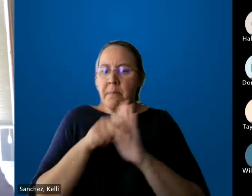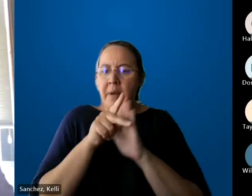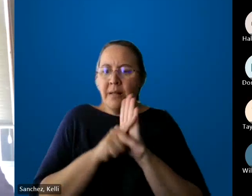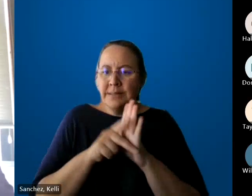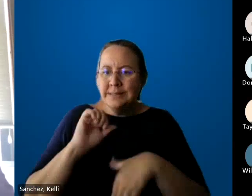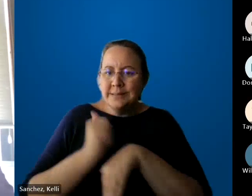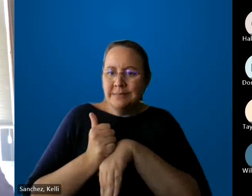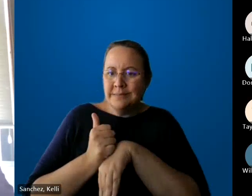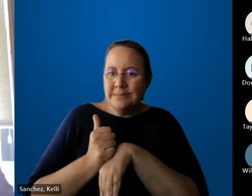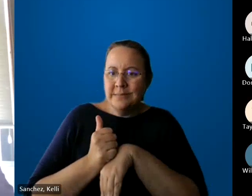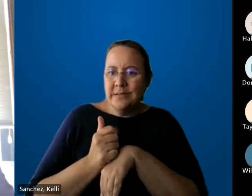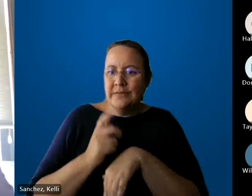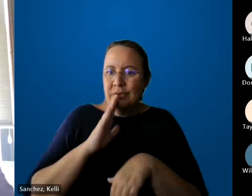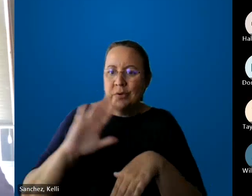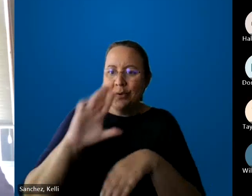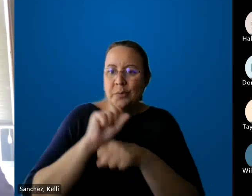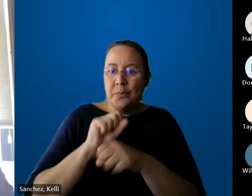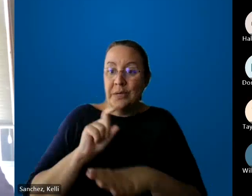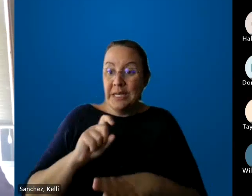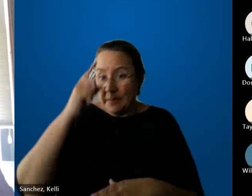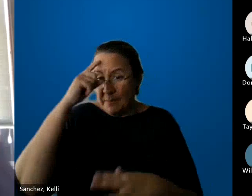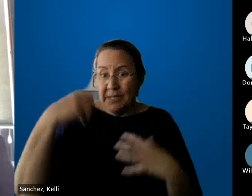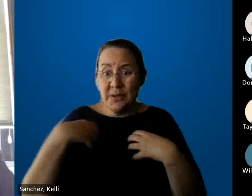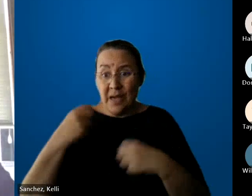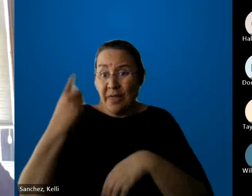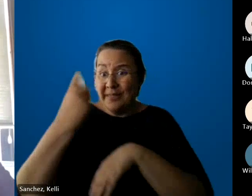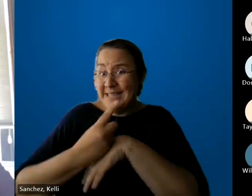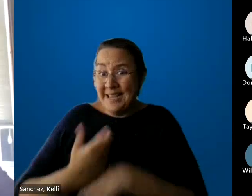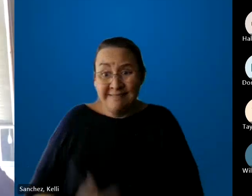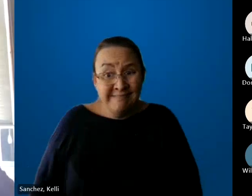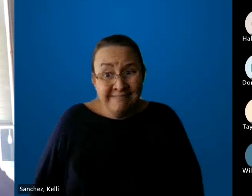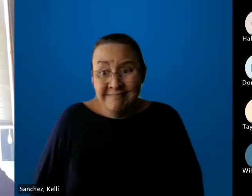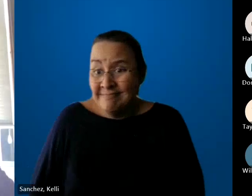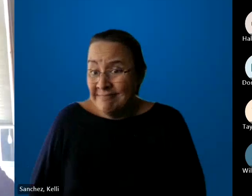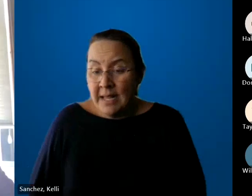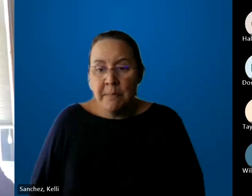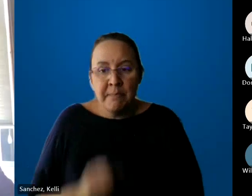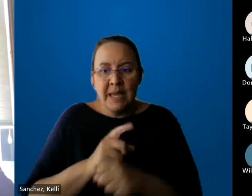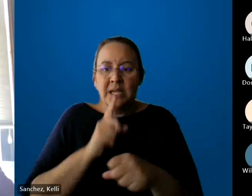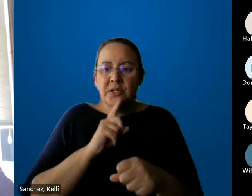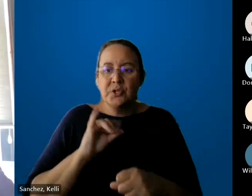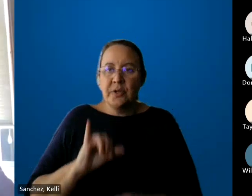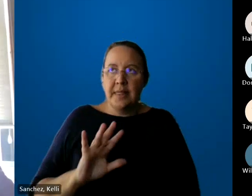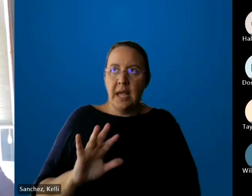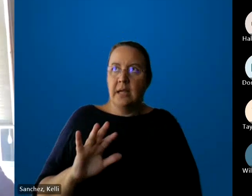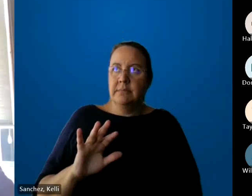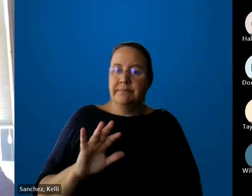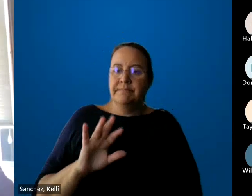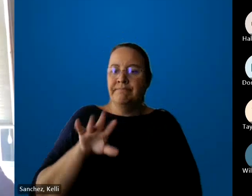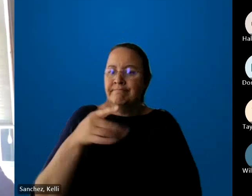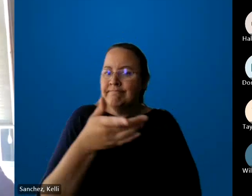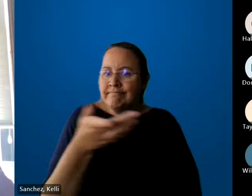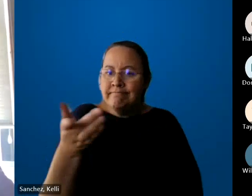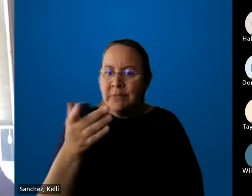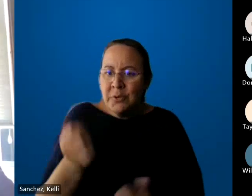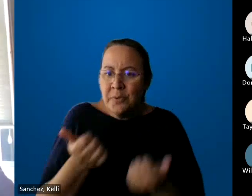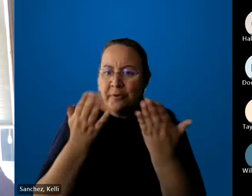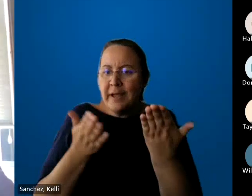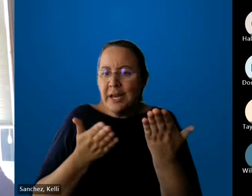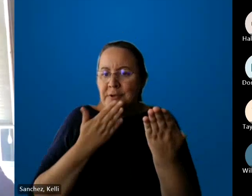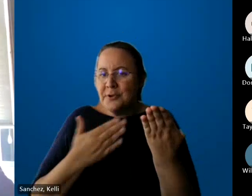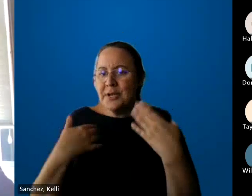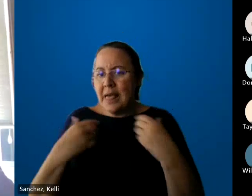for when your employees just need a mental health day. You know, it means making sure that you're uh, providing good